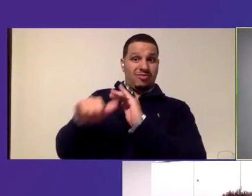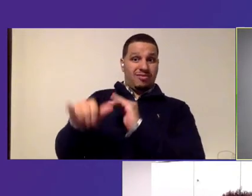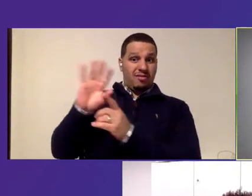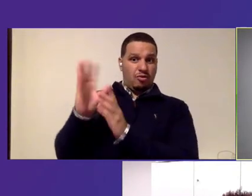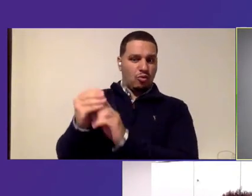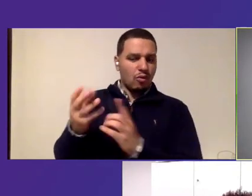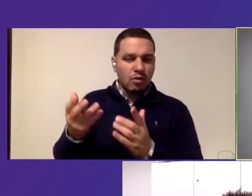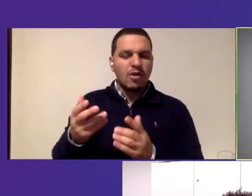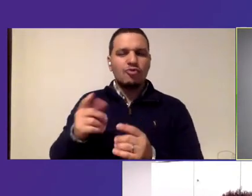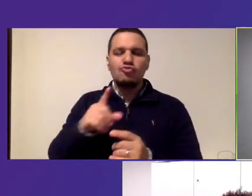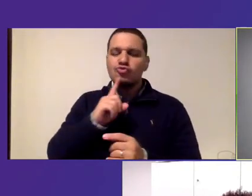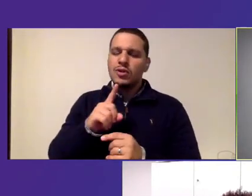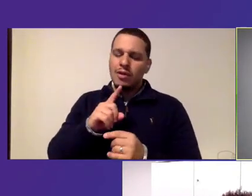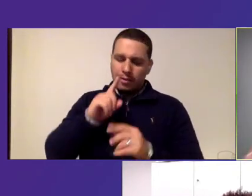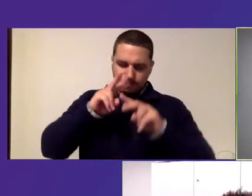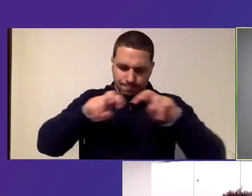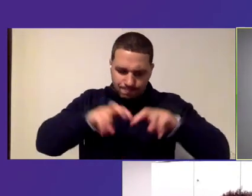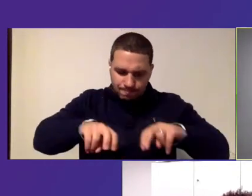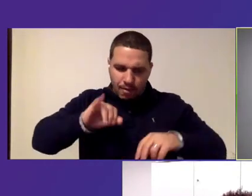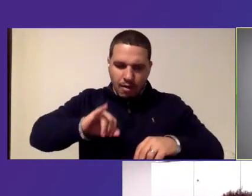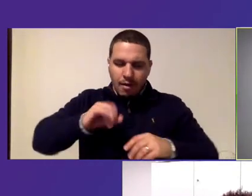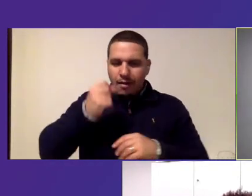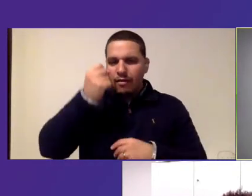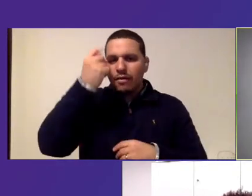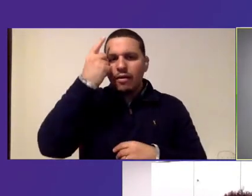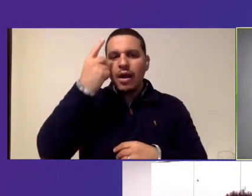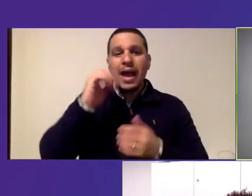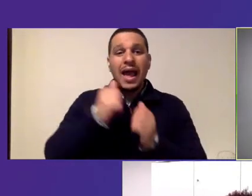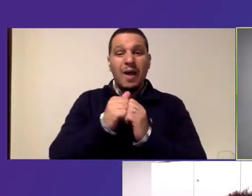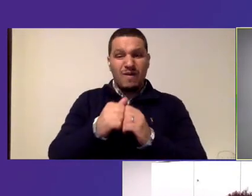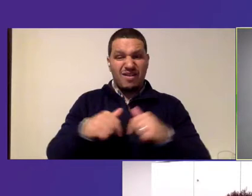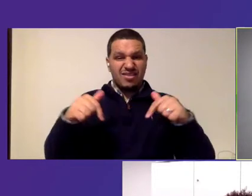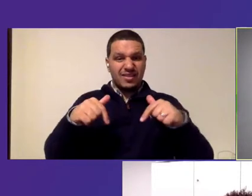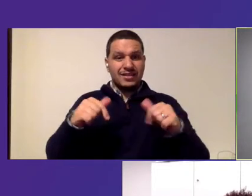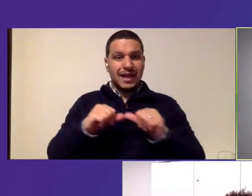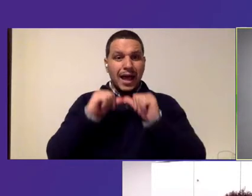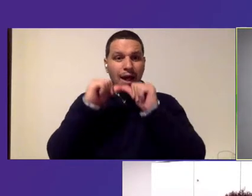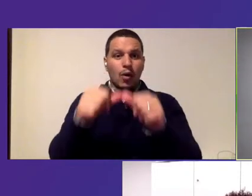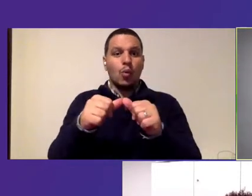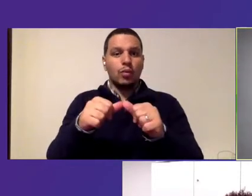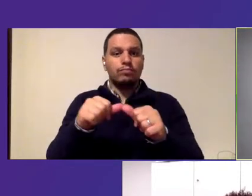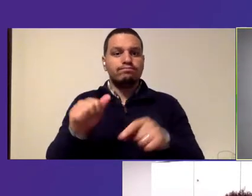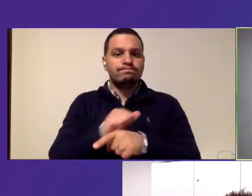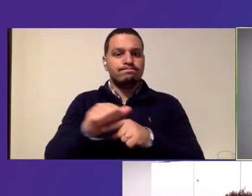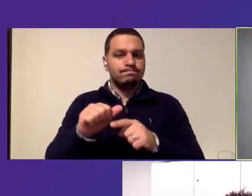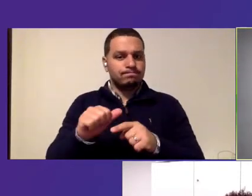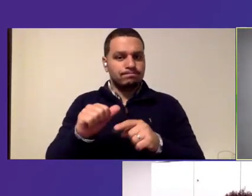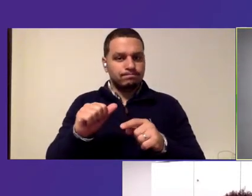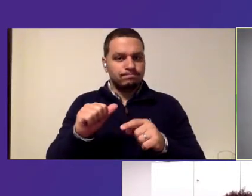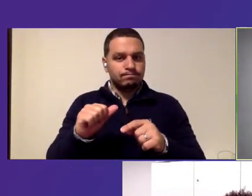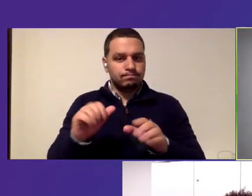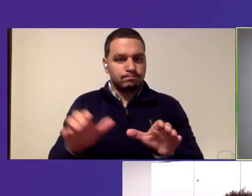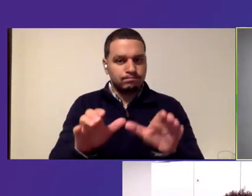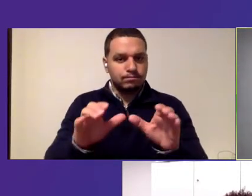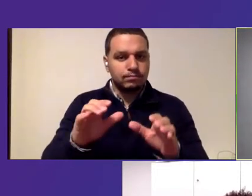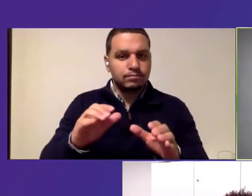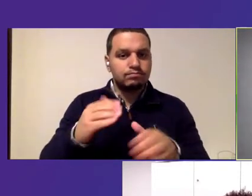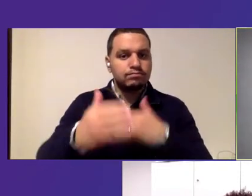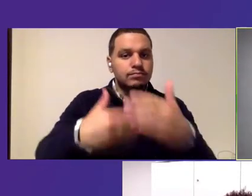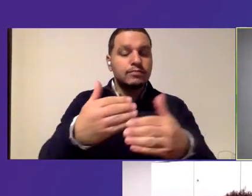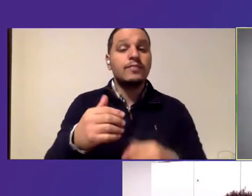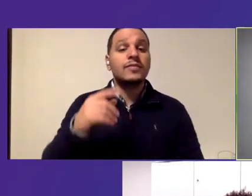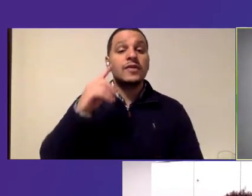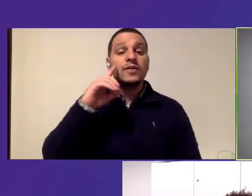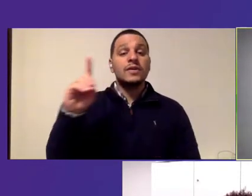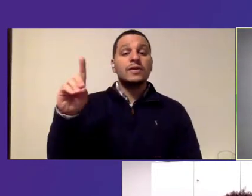and really understanding for us how this is an ongoing practice. For Dance NYC,